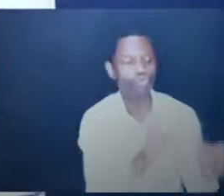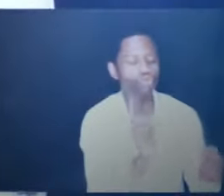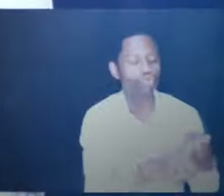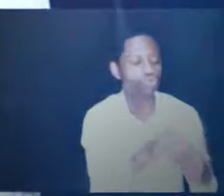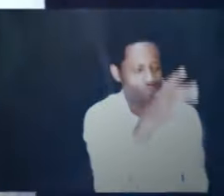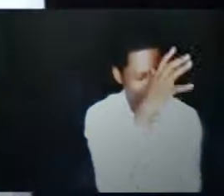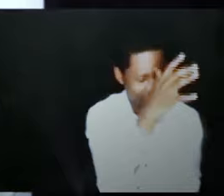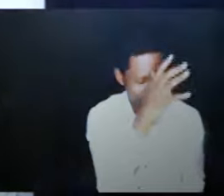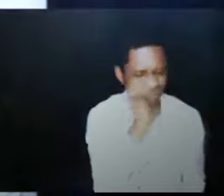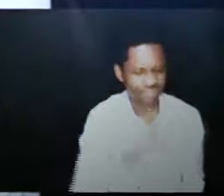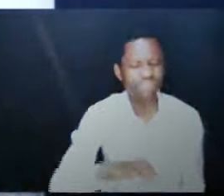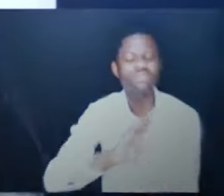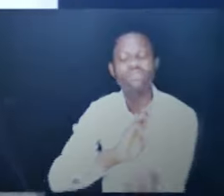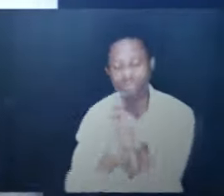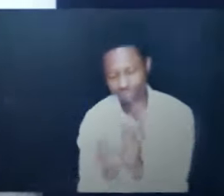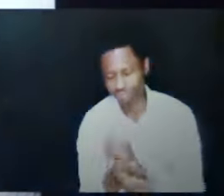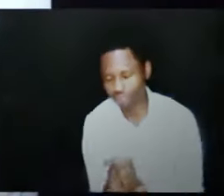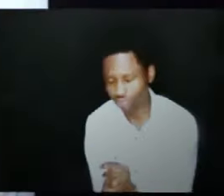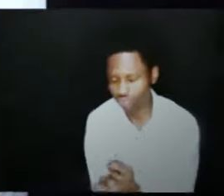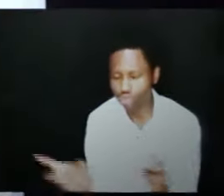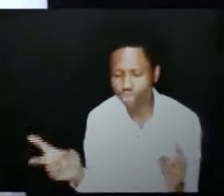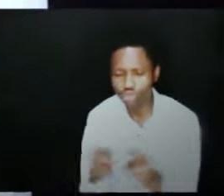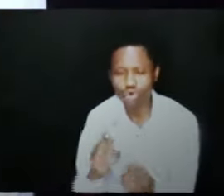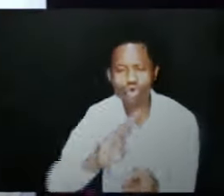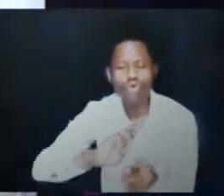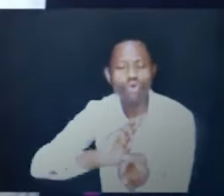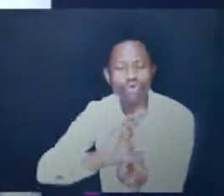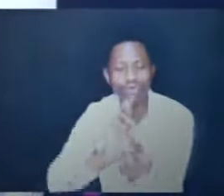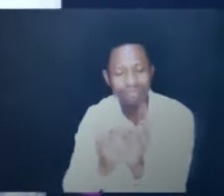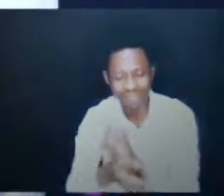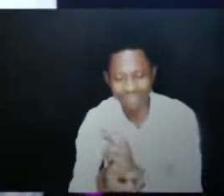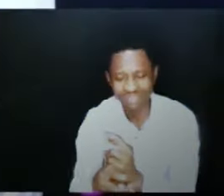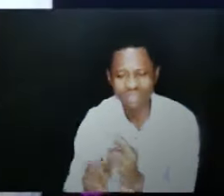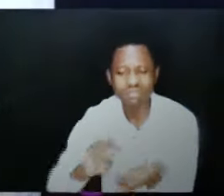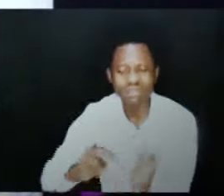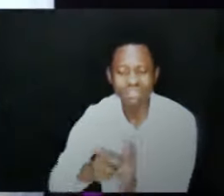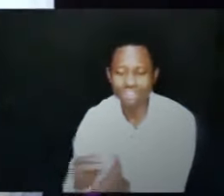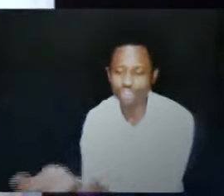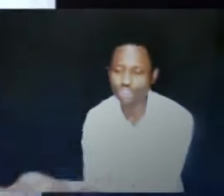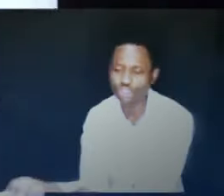Repentance. So repentance is to turn or to return.